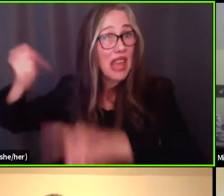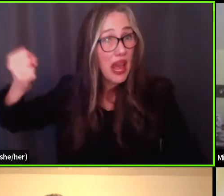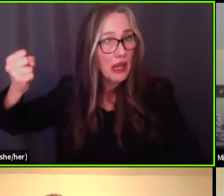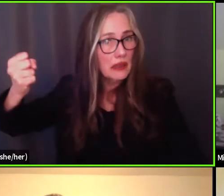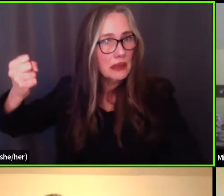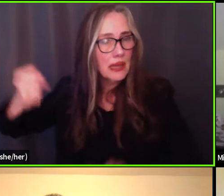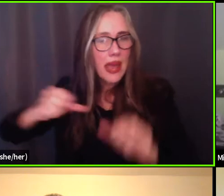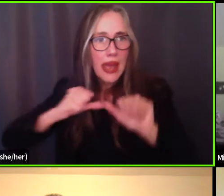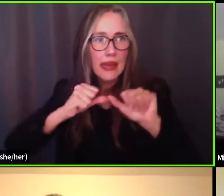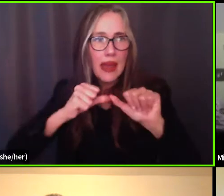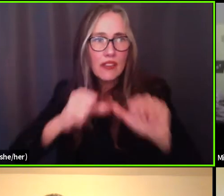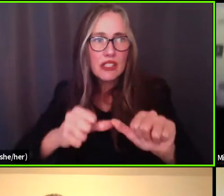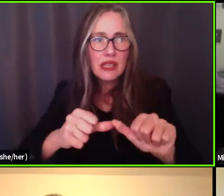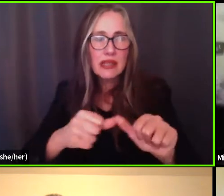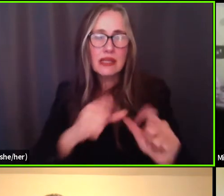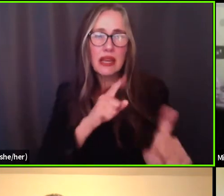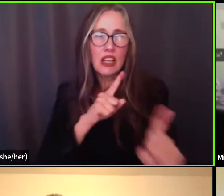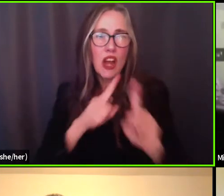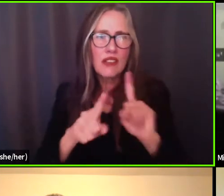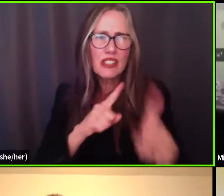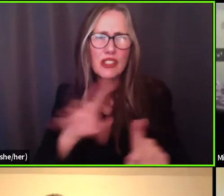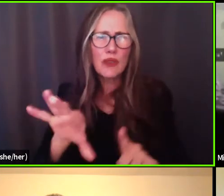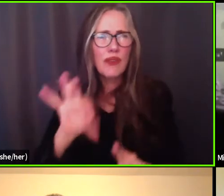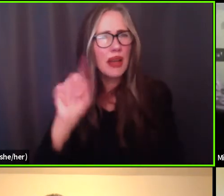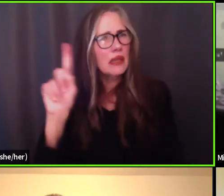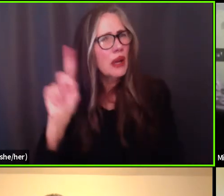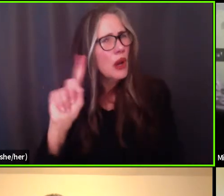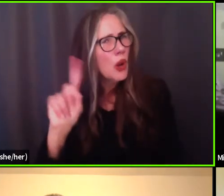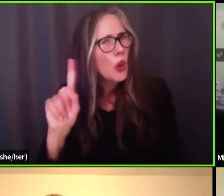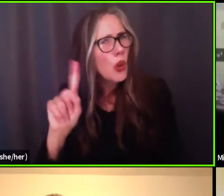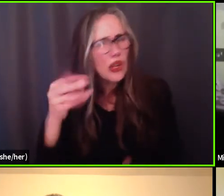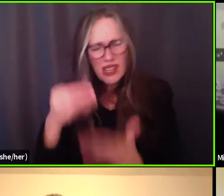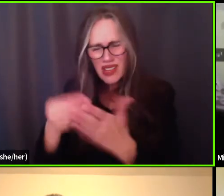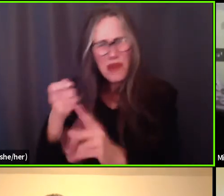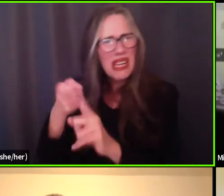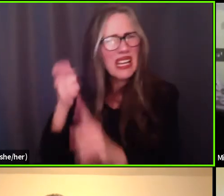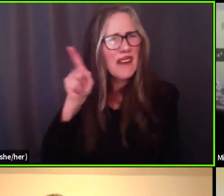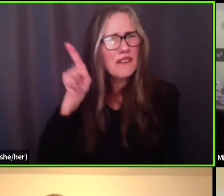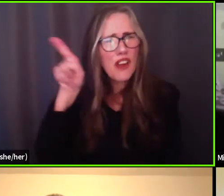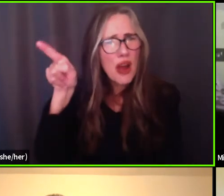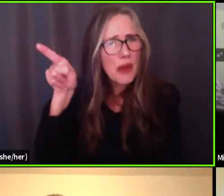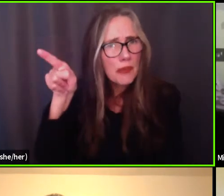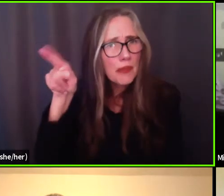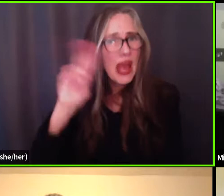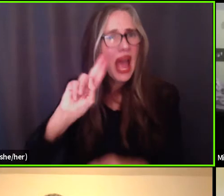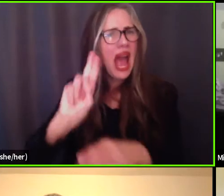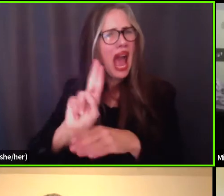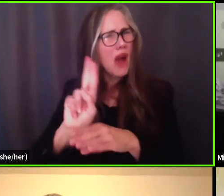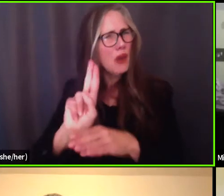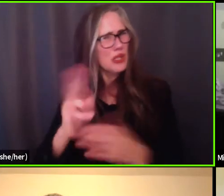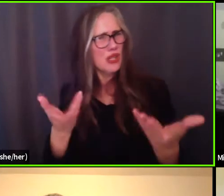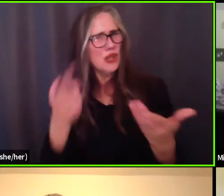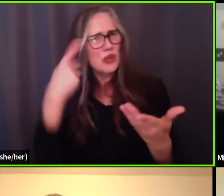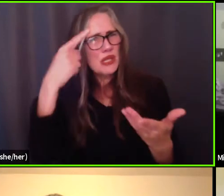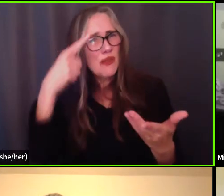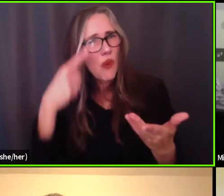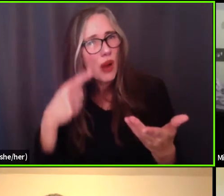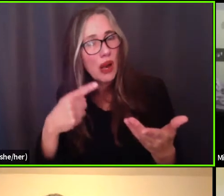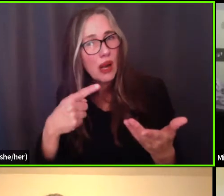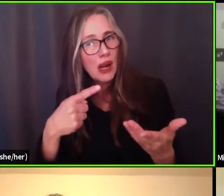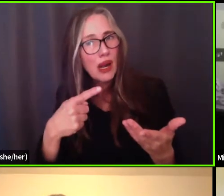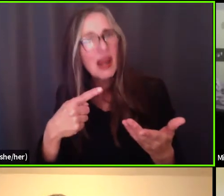um to both find out more about where um where this money came from how it's been used and um just kind of what's going on in